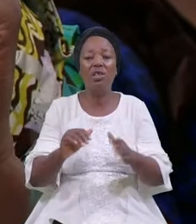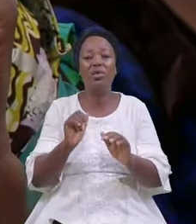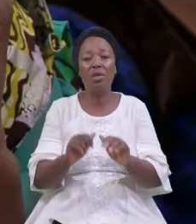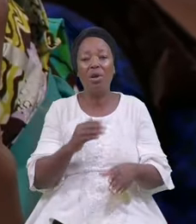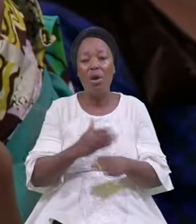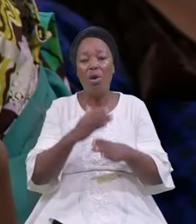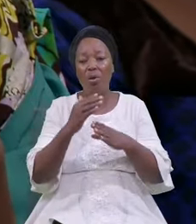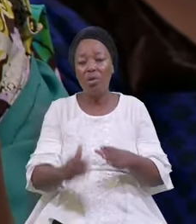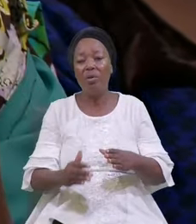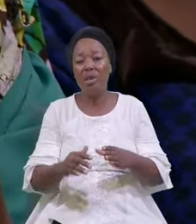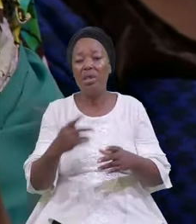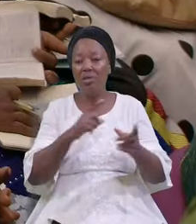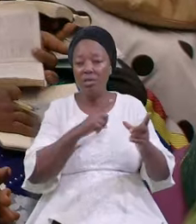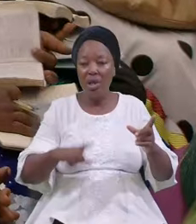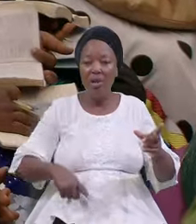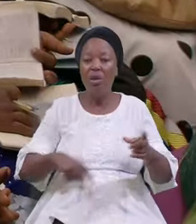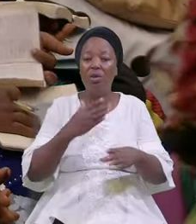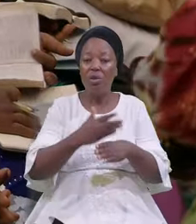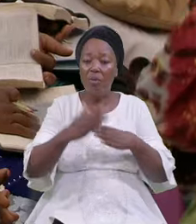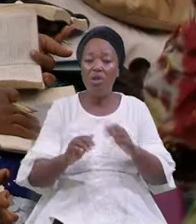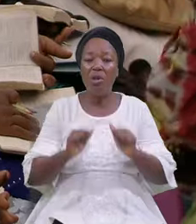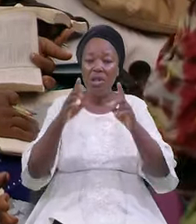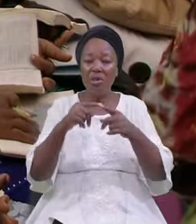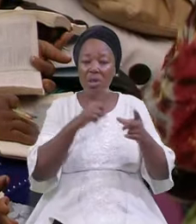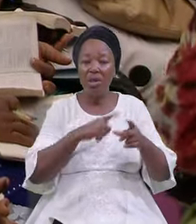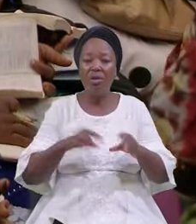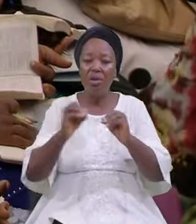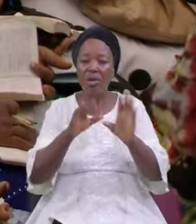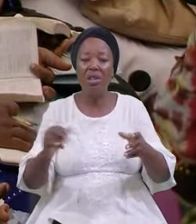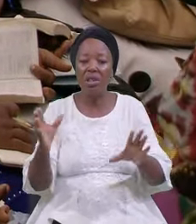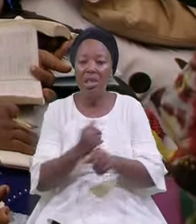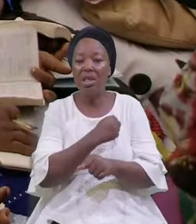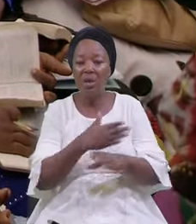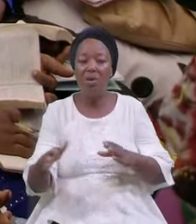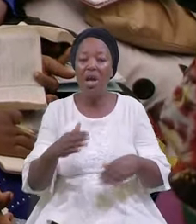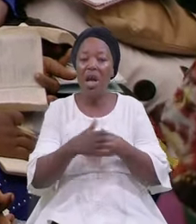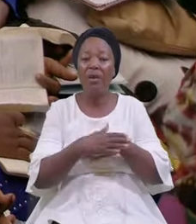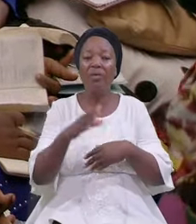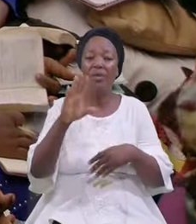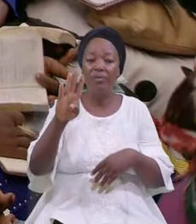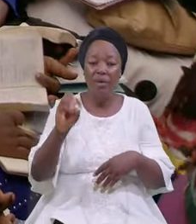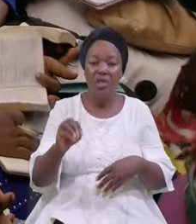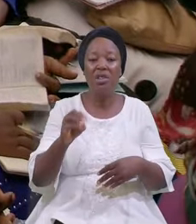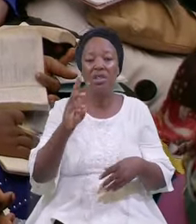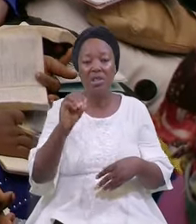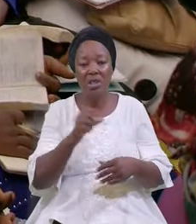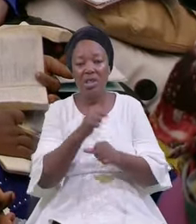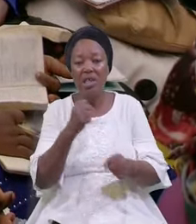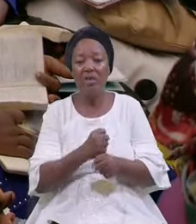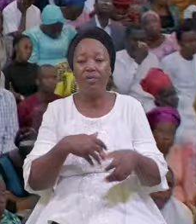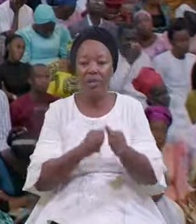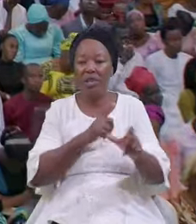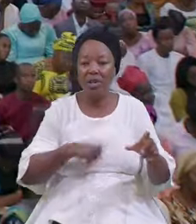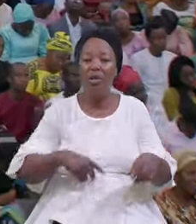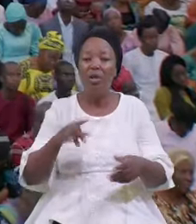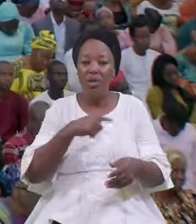Nothing taken away after 50 or 60 years of following the Lord. Those are the real